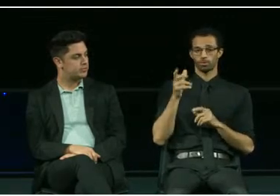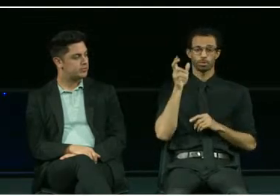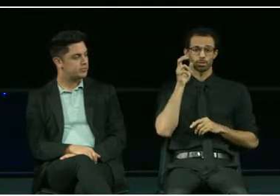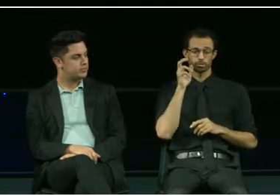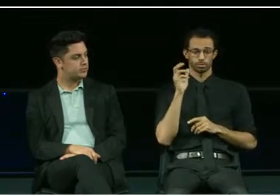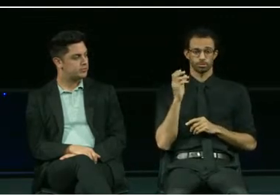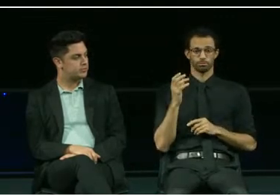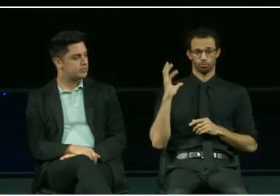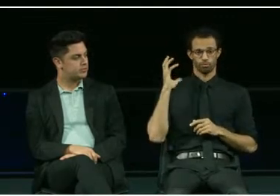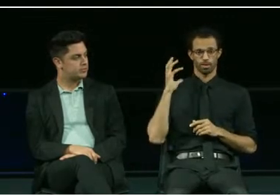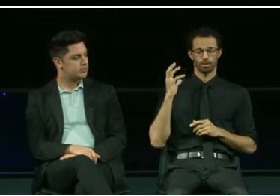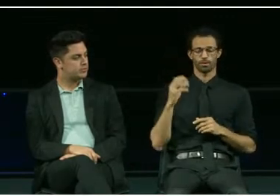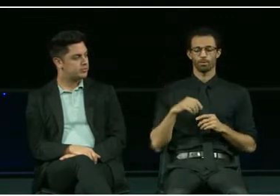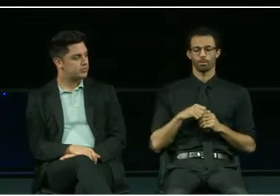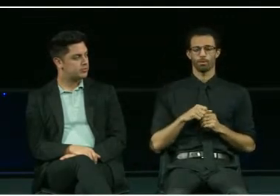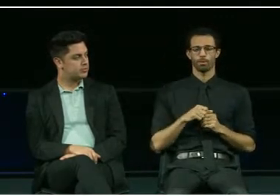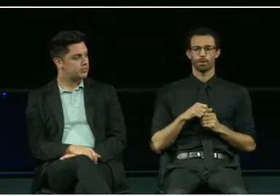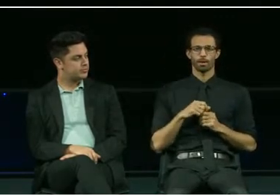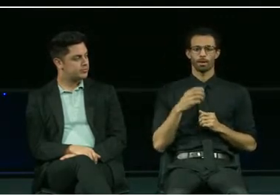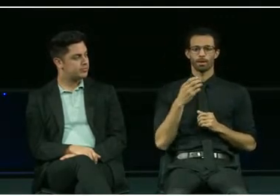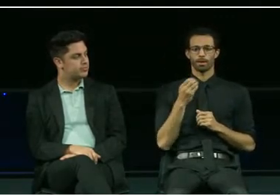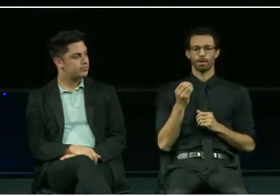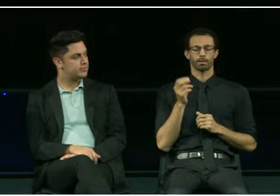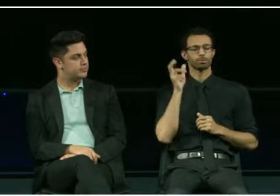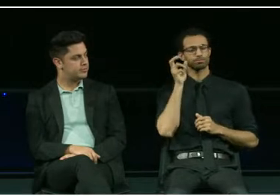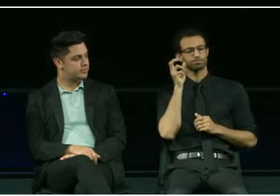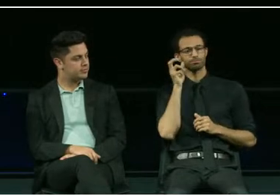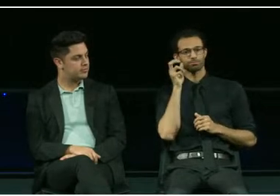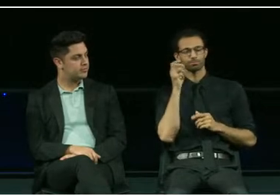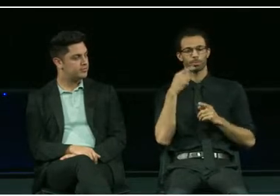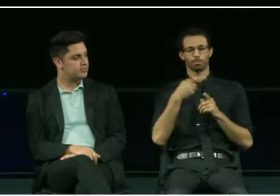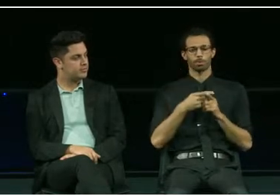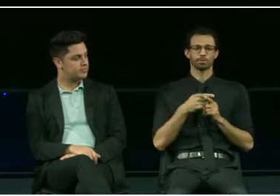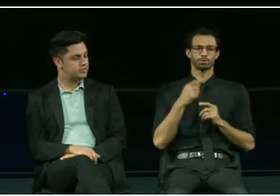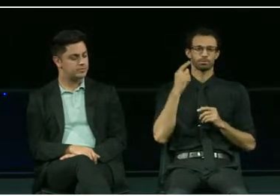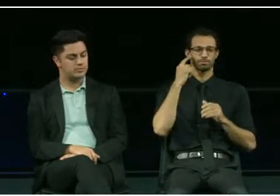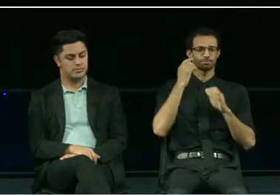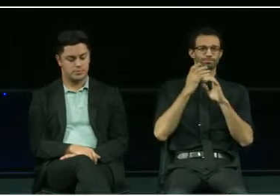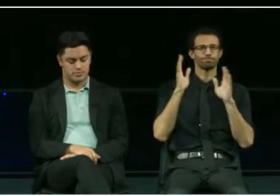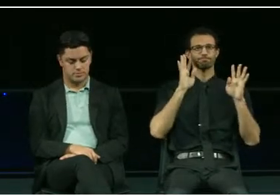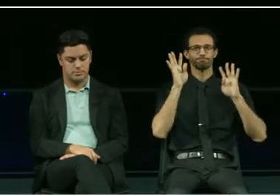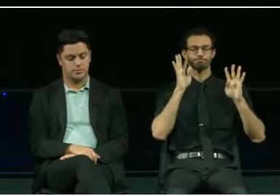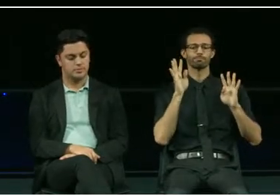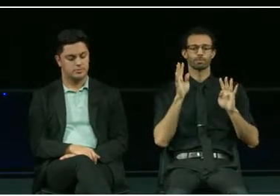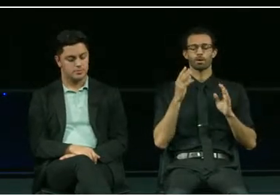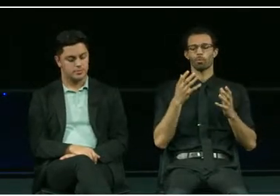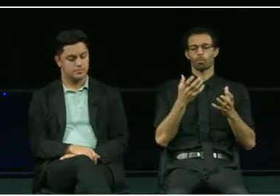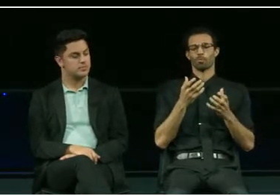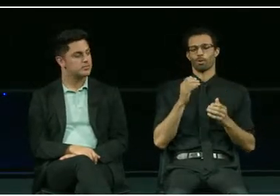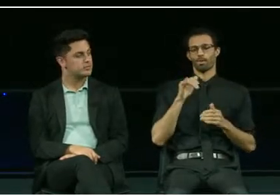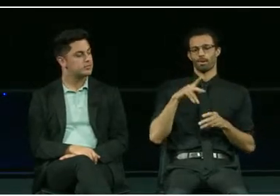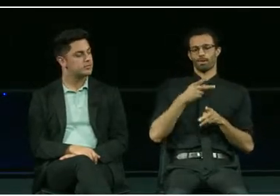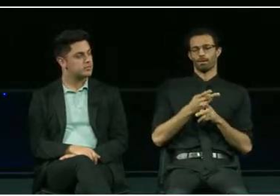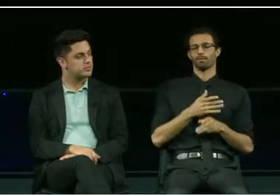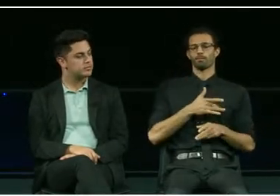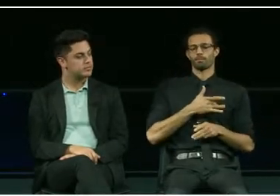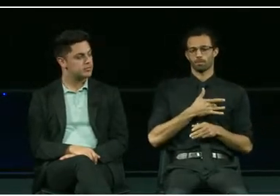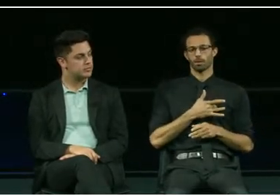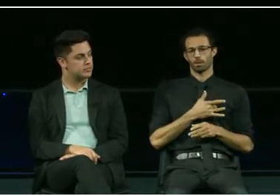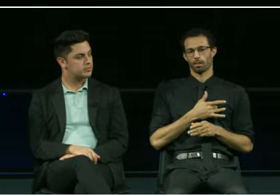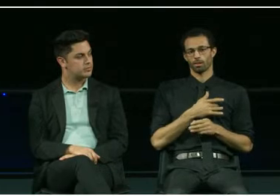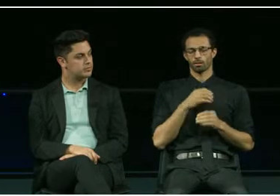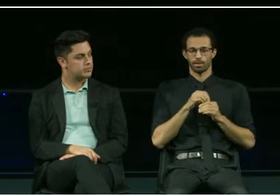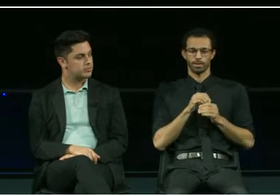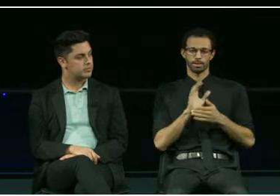picture the visuals, we wanted that feeling in a cinematic way. And so those were the building